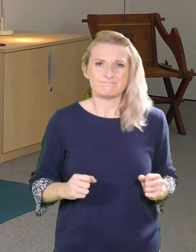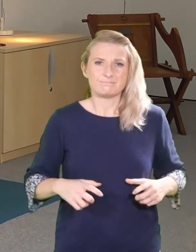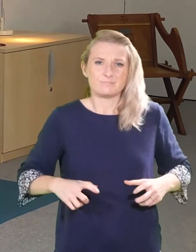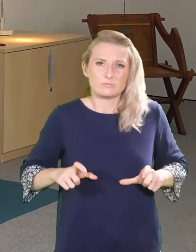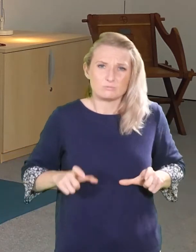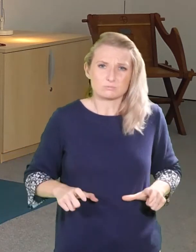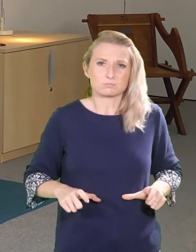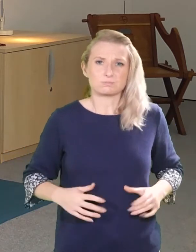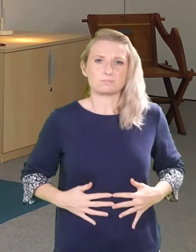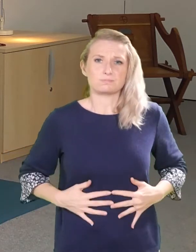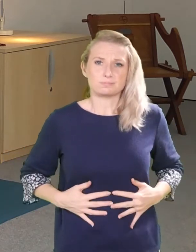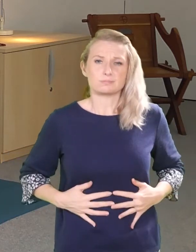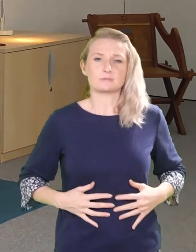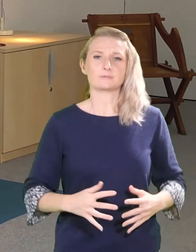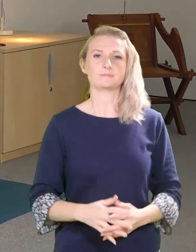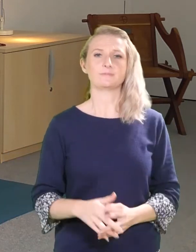5 breaths.